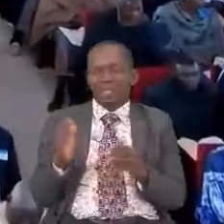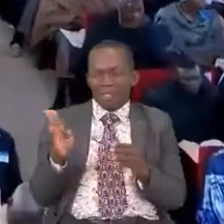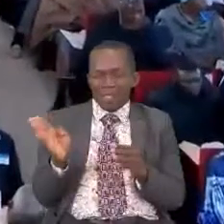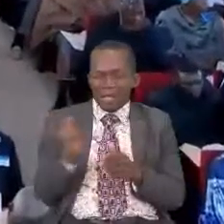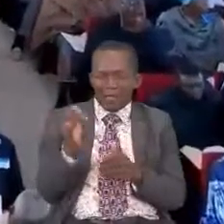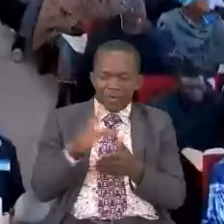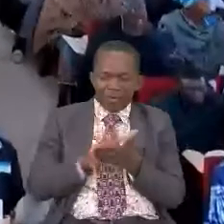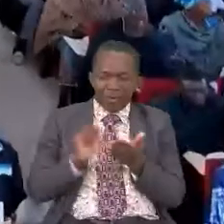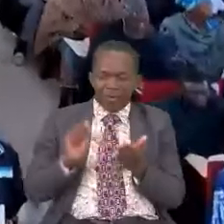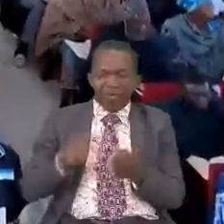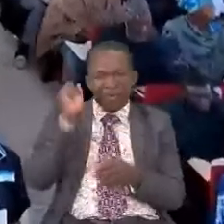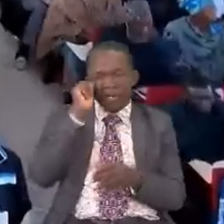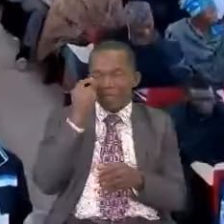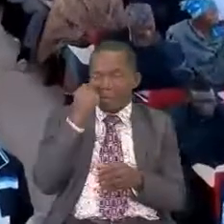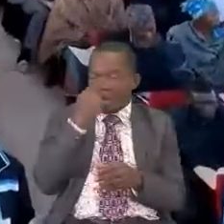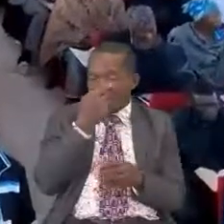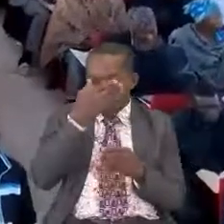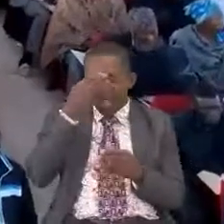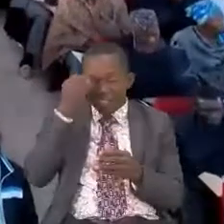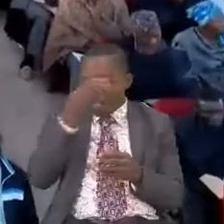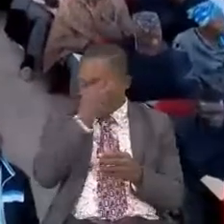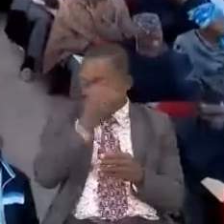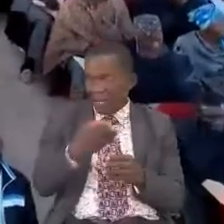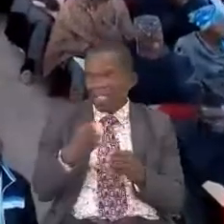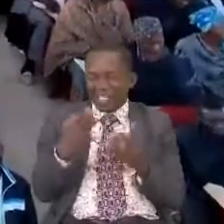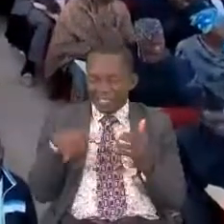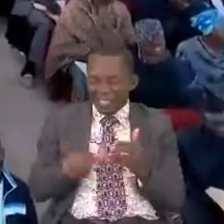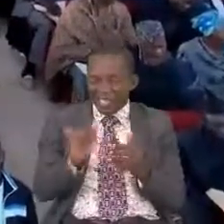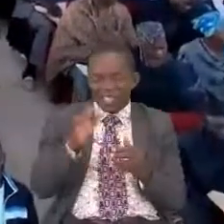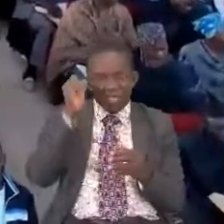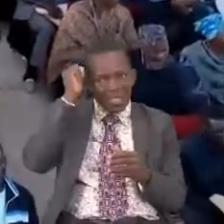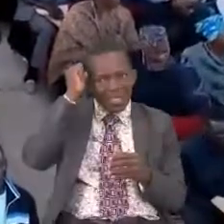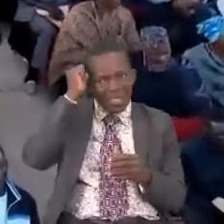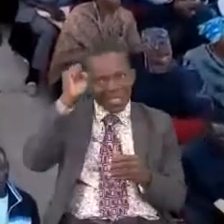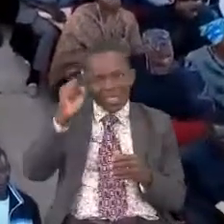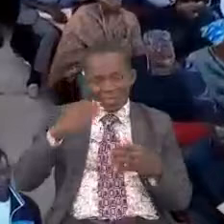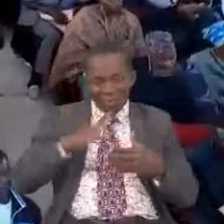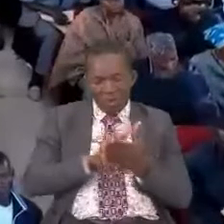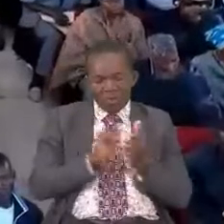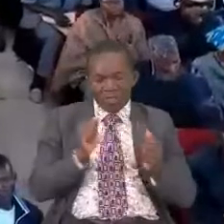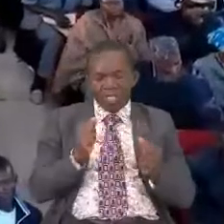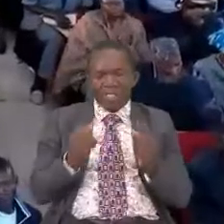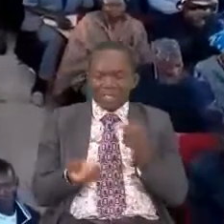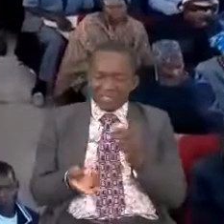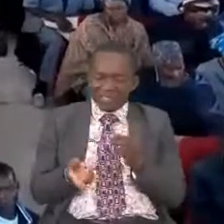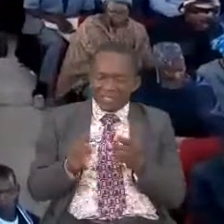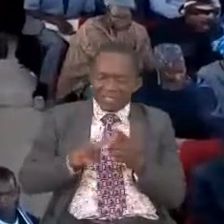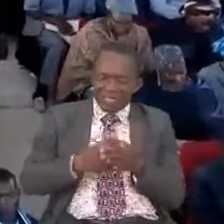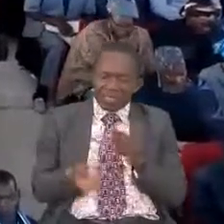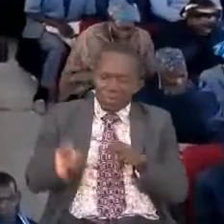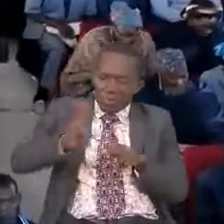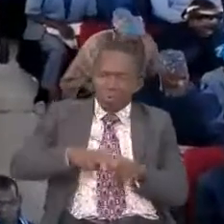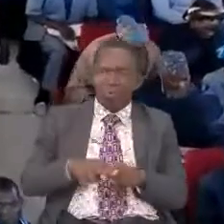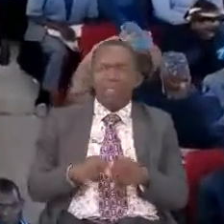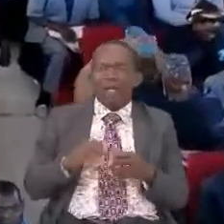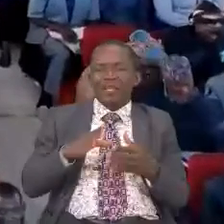ear began to grow. His confidence began to grow. And his trust began to grow. And they didn't know